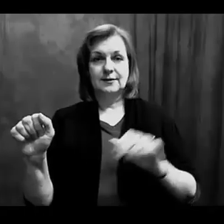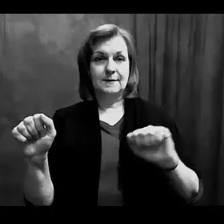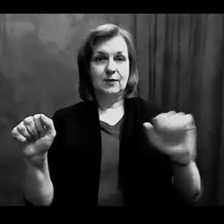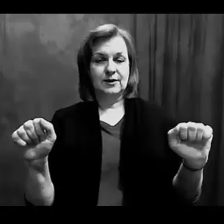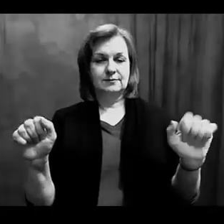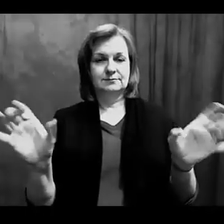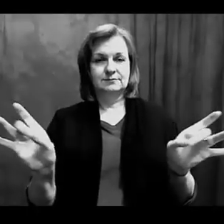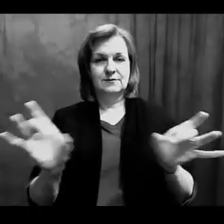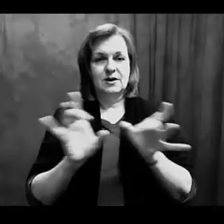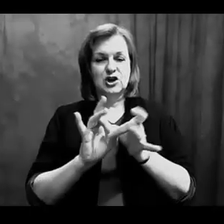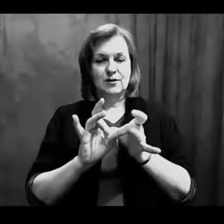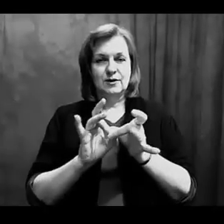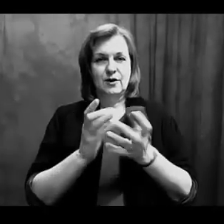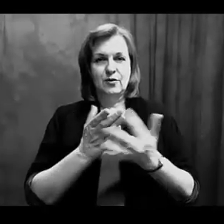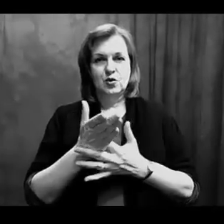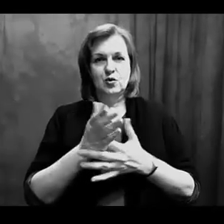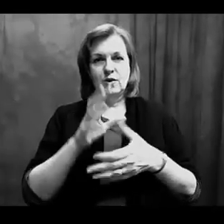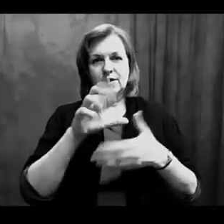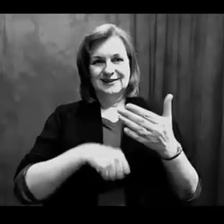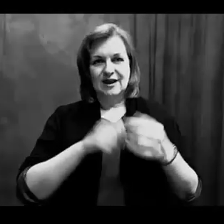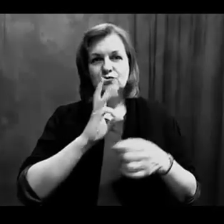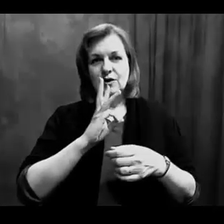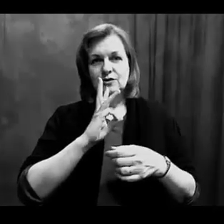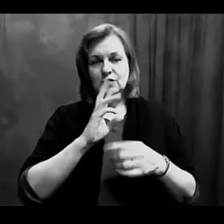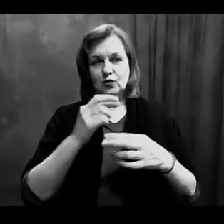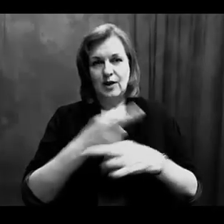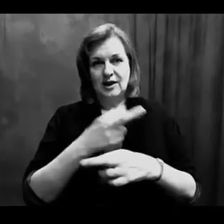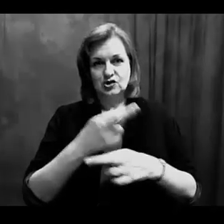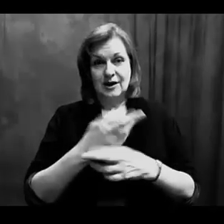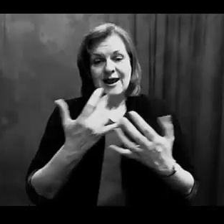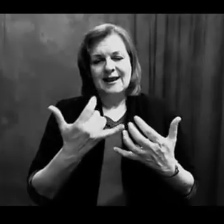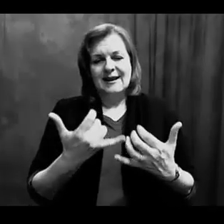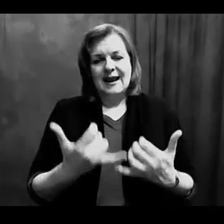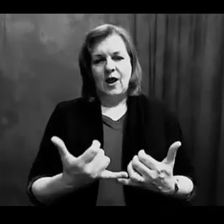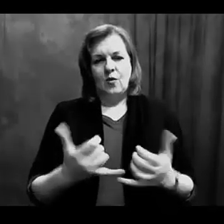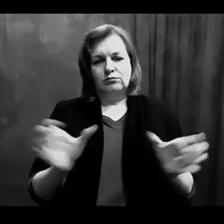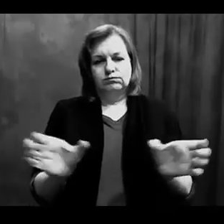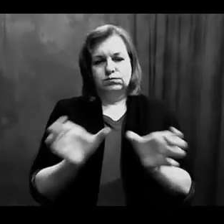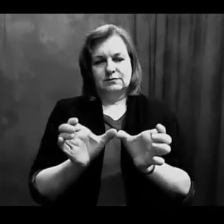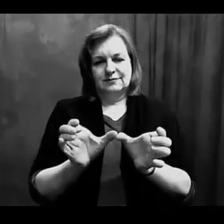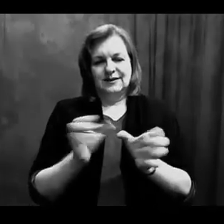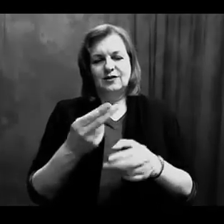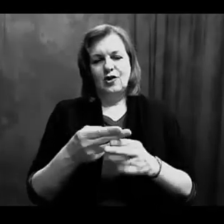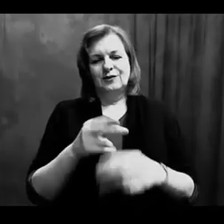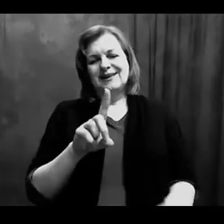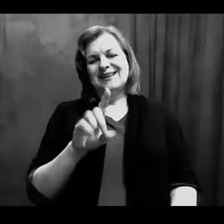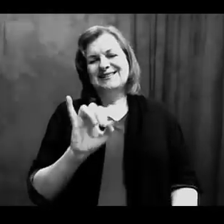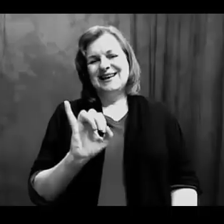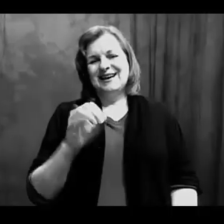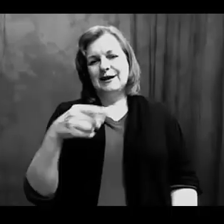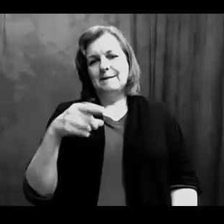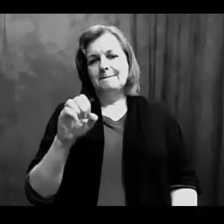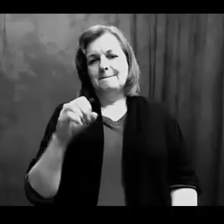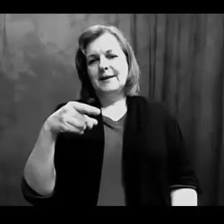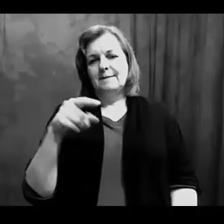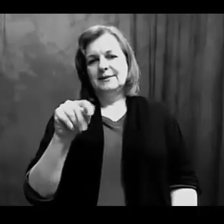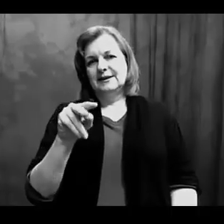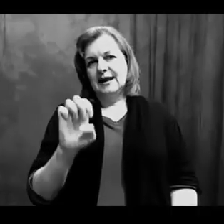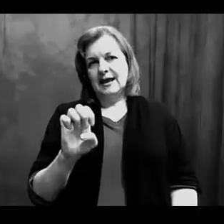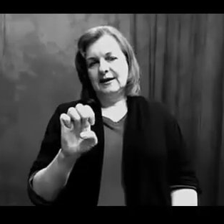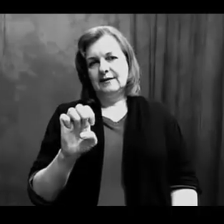So we take two amino acids, we join them together through a dehydration reaction. In this case, now we have